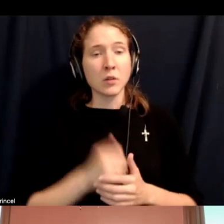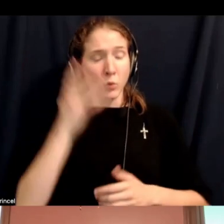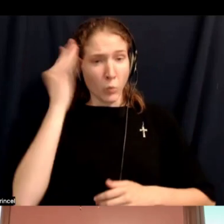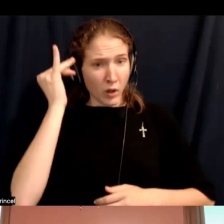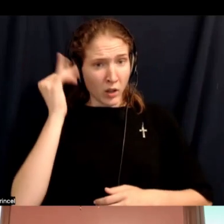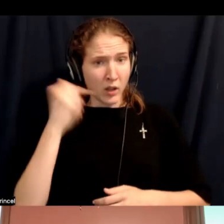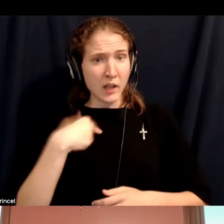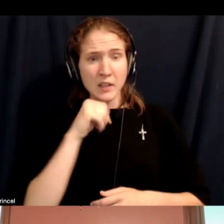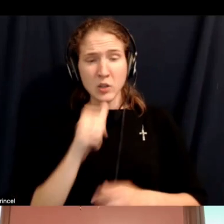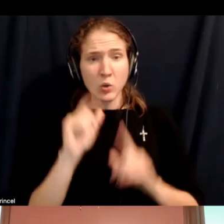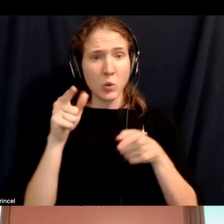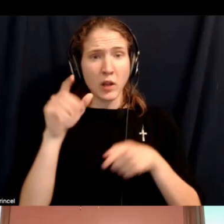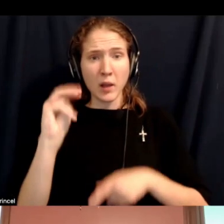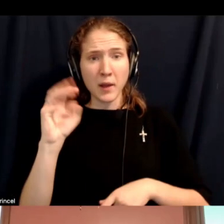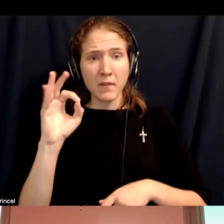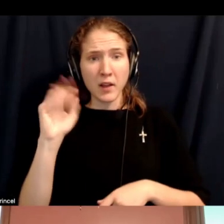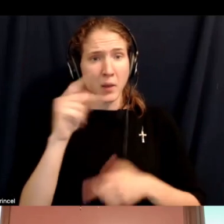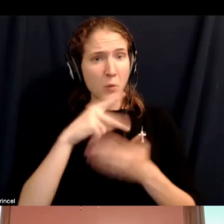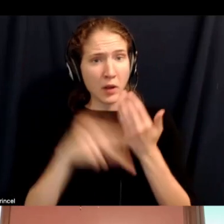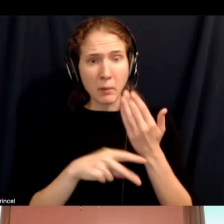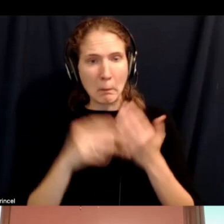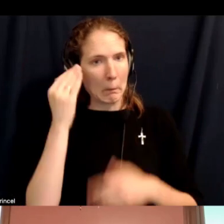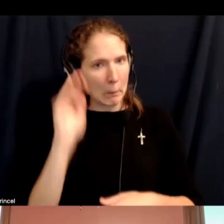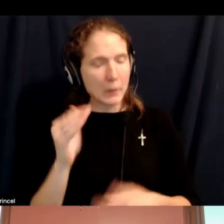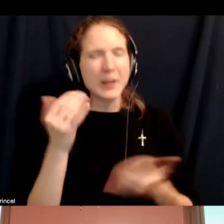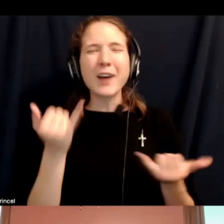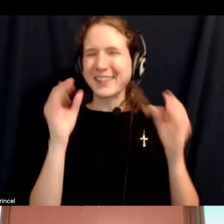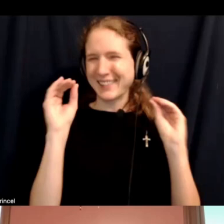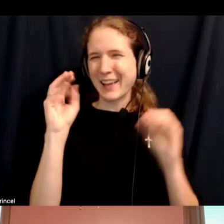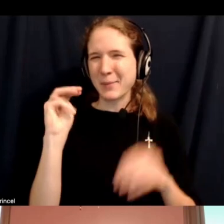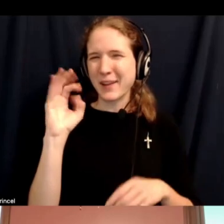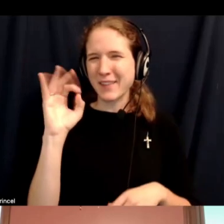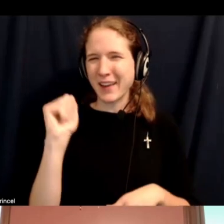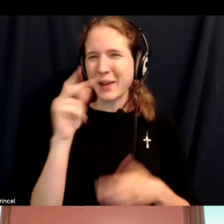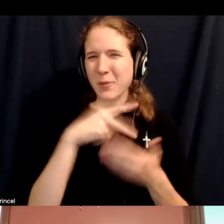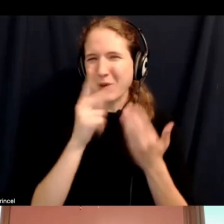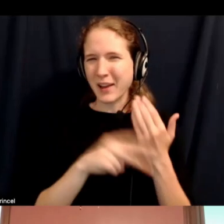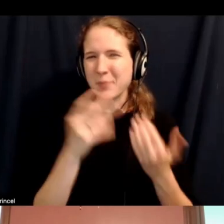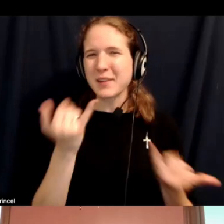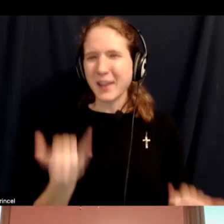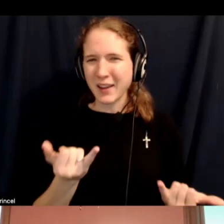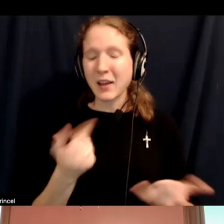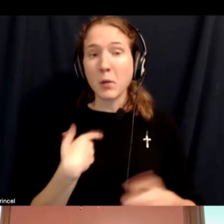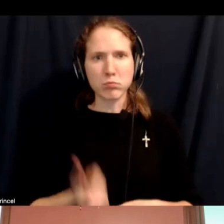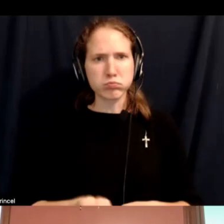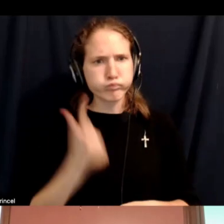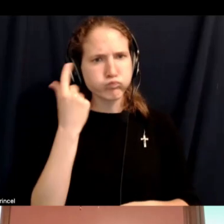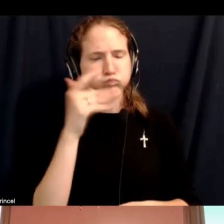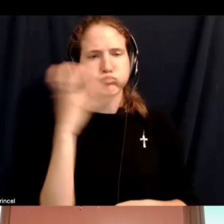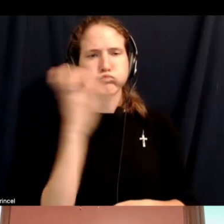go to an MFA program, I don't know. I mean, and now I teach in an MFA program, and I understand the